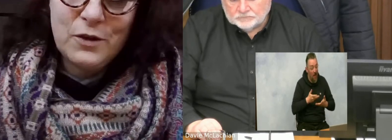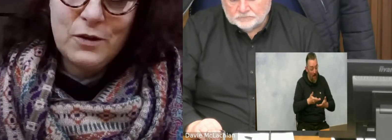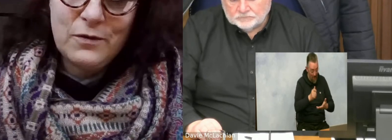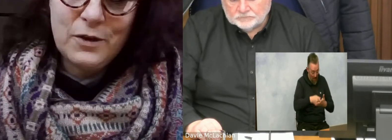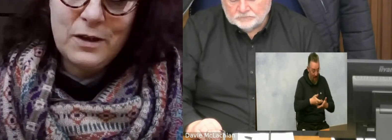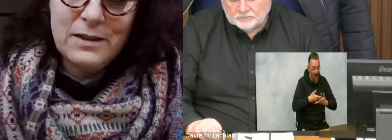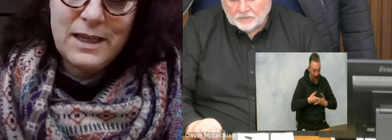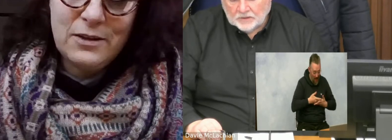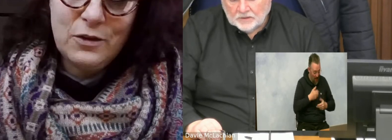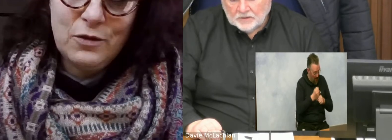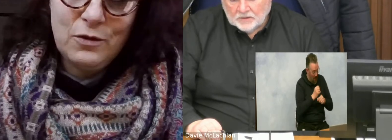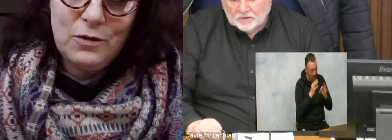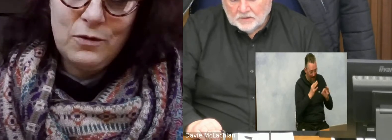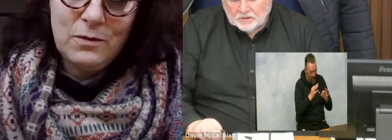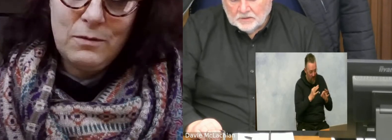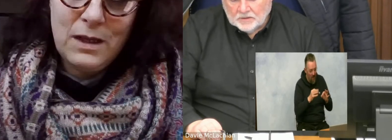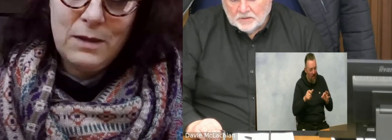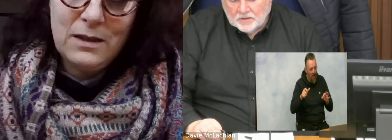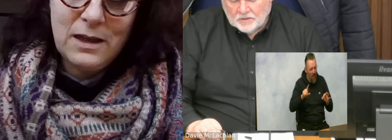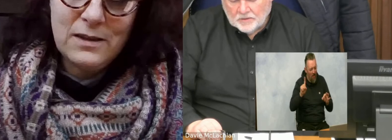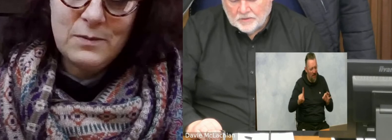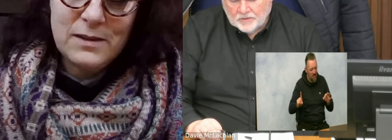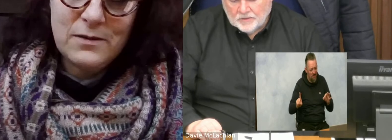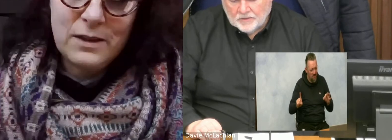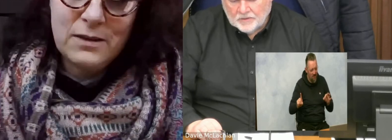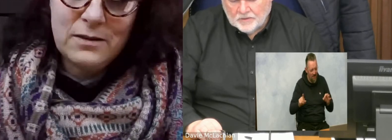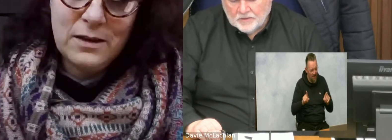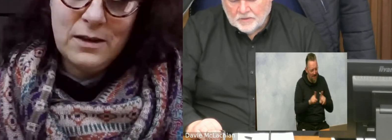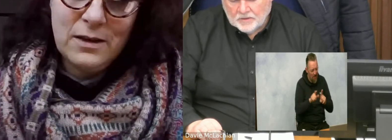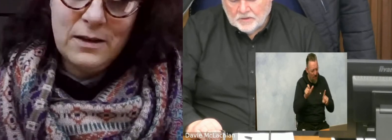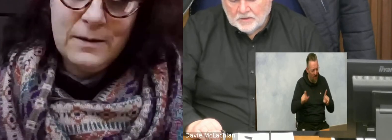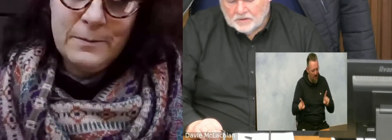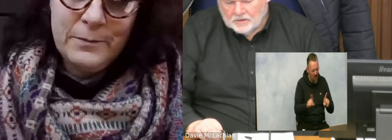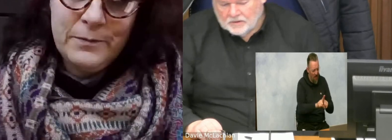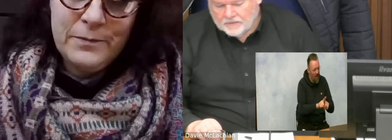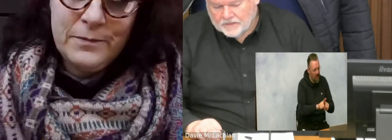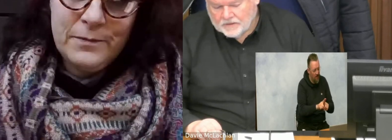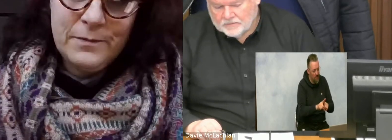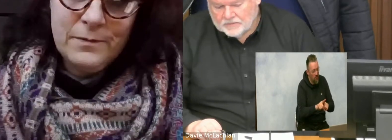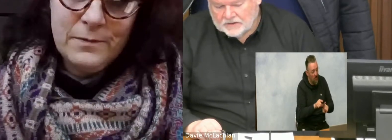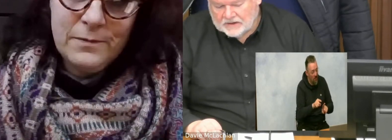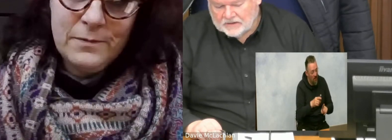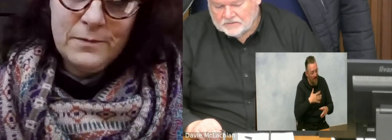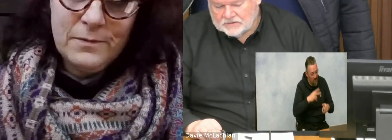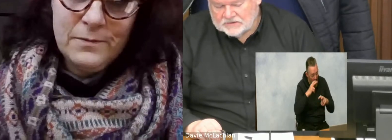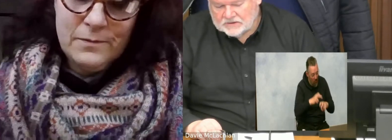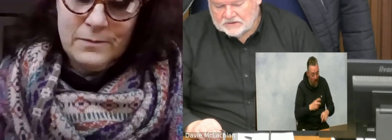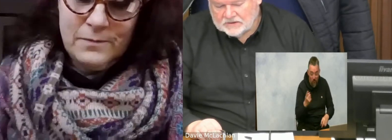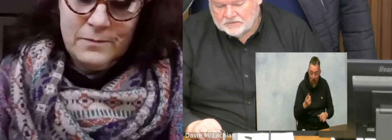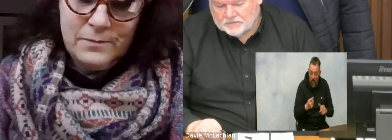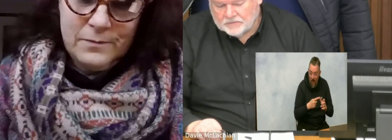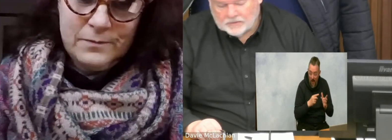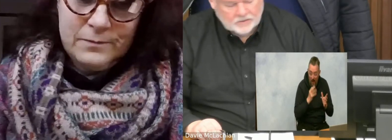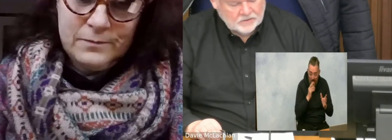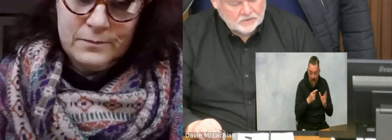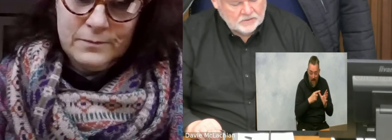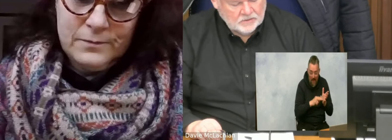perfect for a tenant who may meet that specific need. Annette, would you like to?